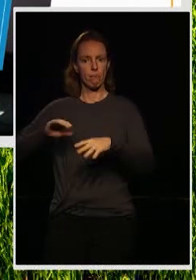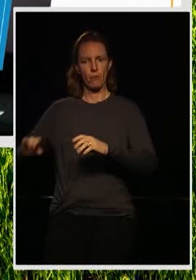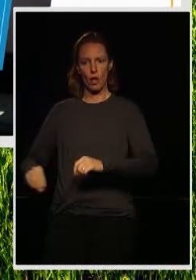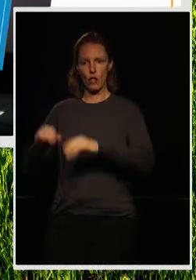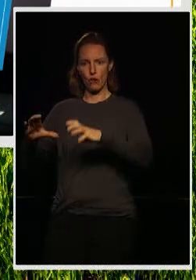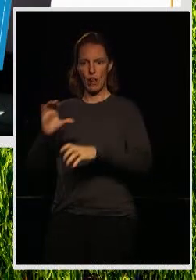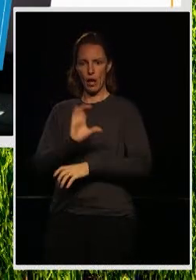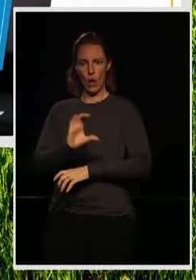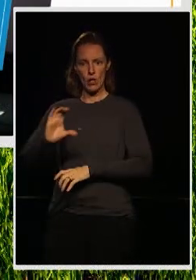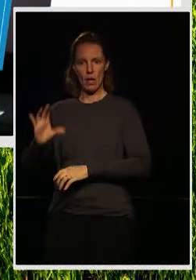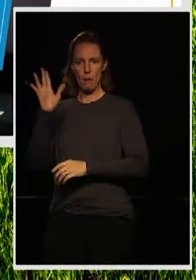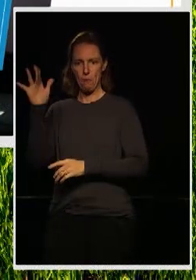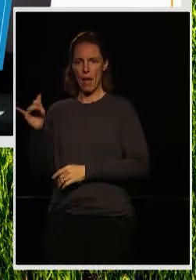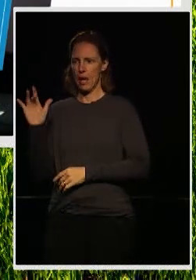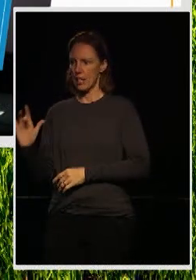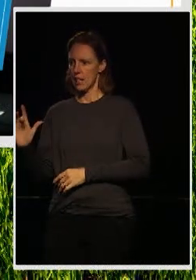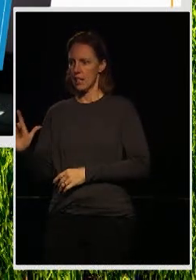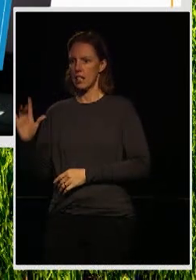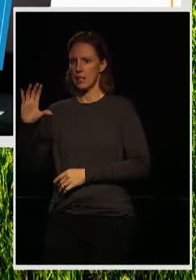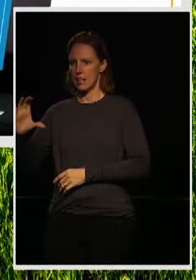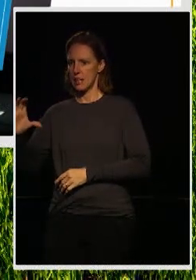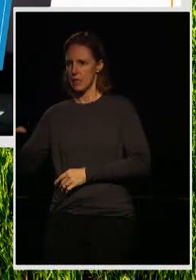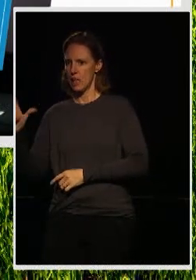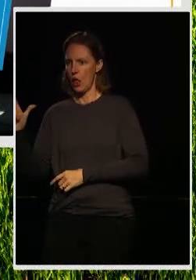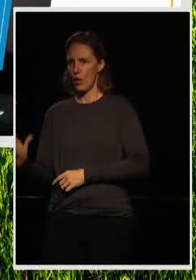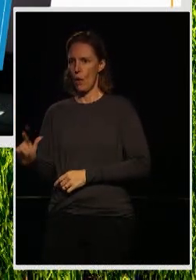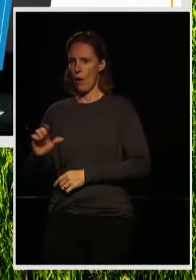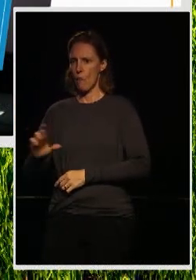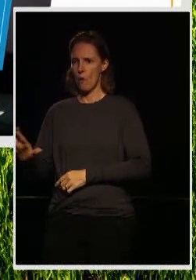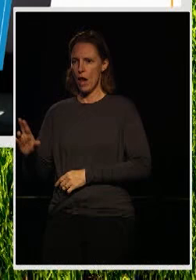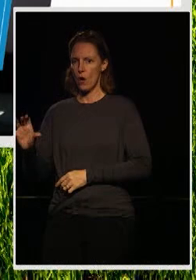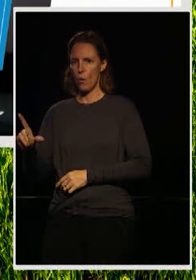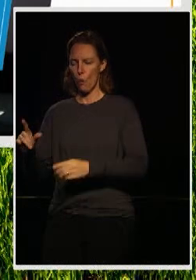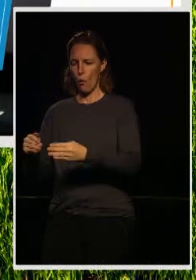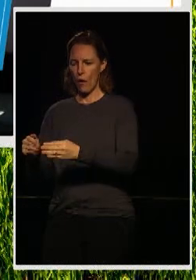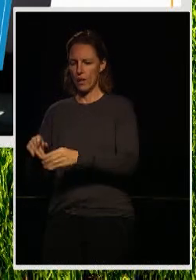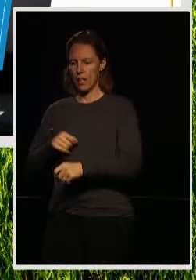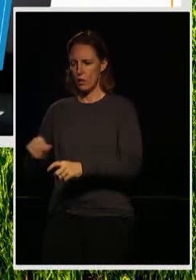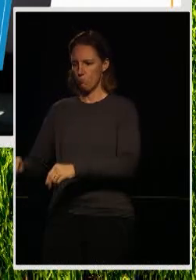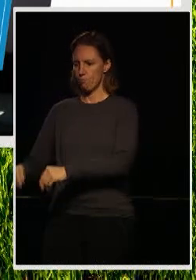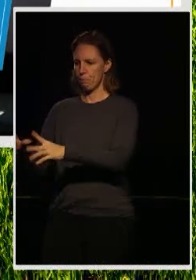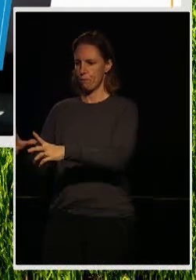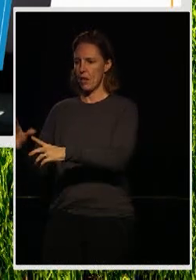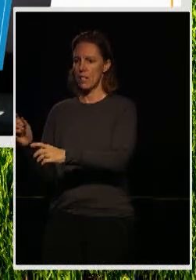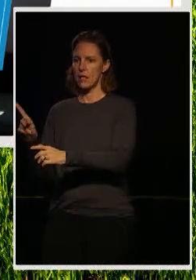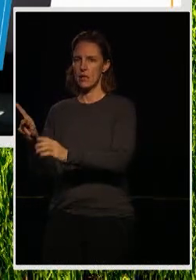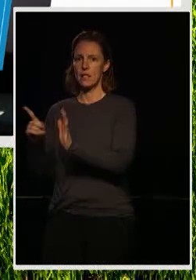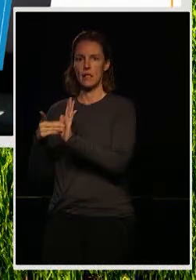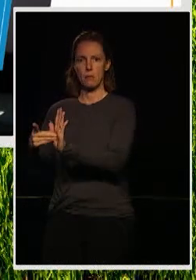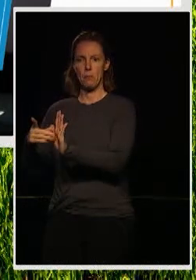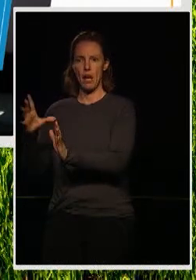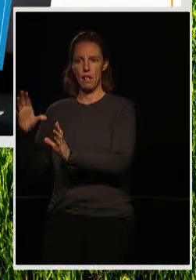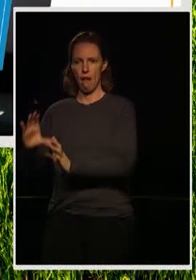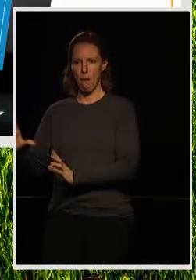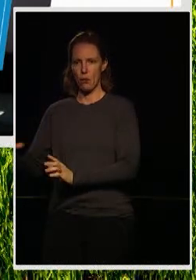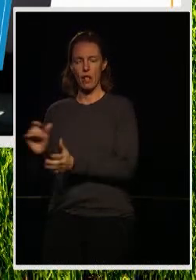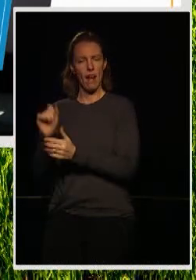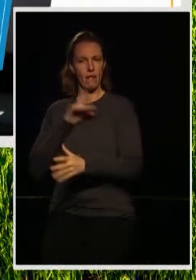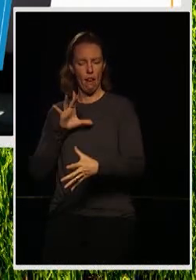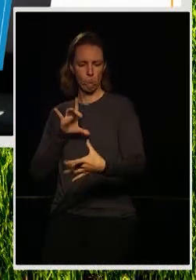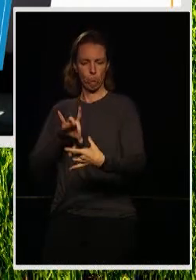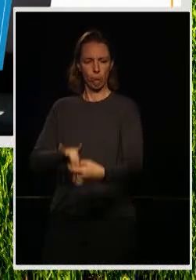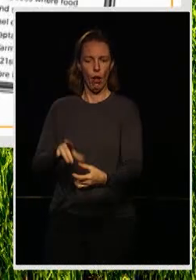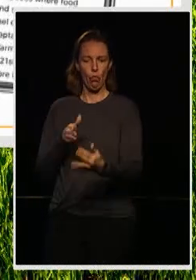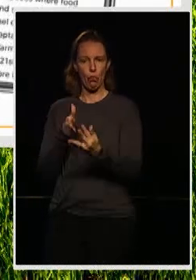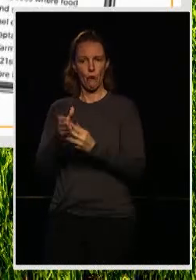closed captioning by clicking the CC in the lower right corner and selecting display captions. And you can engage throughout